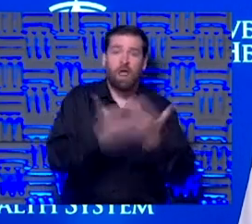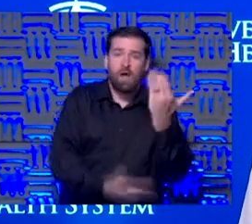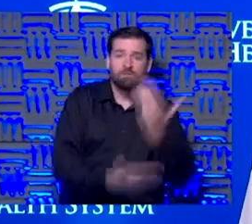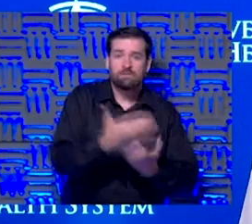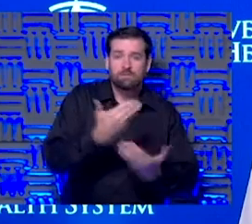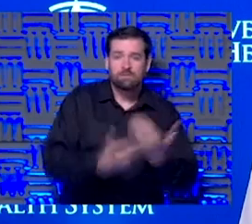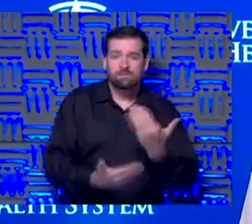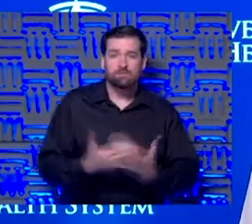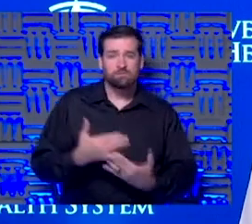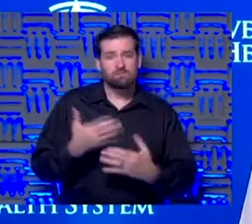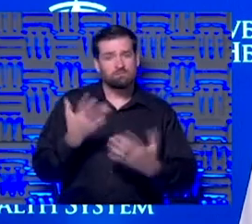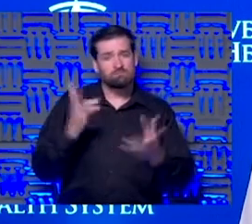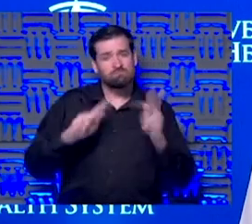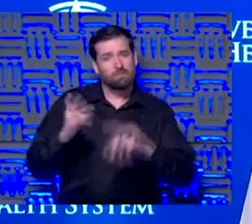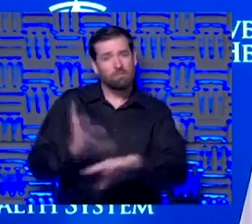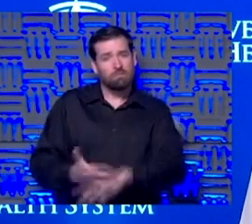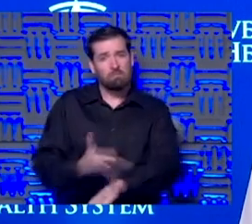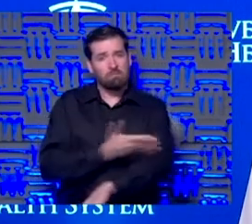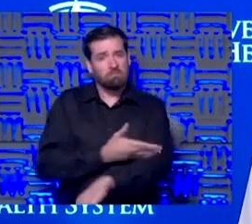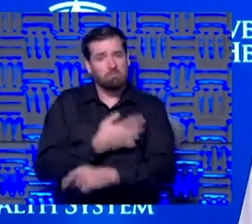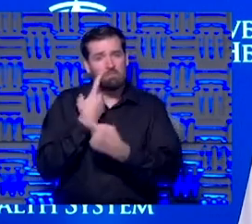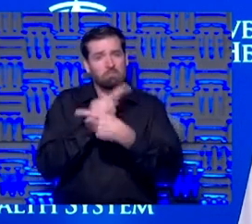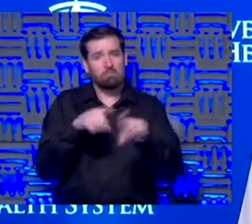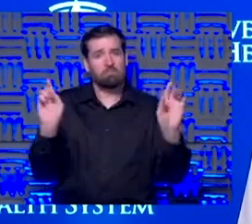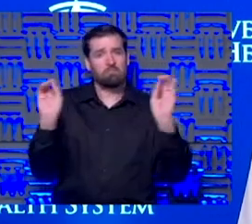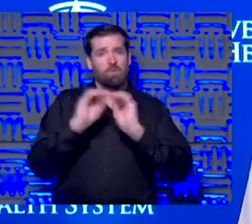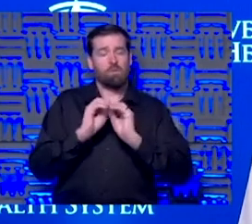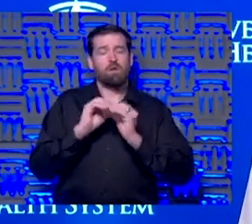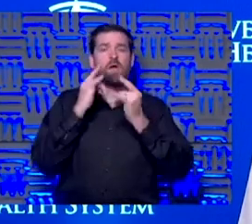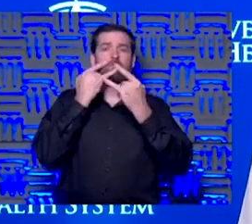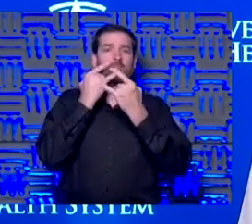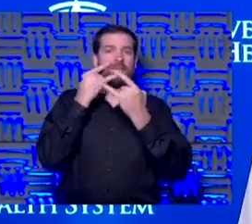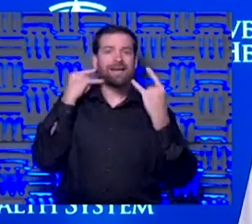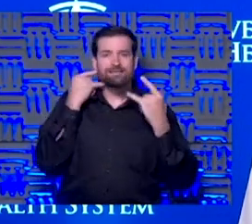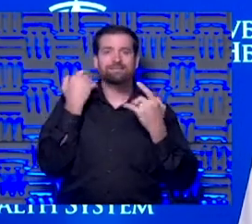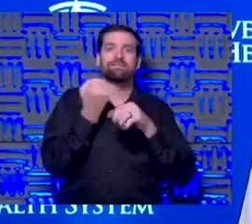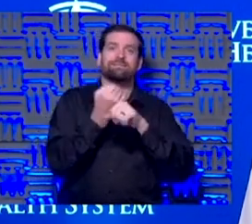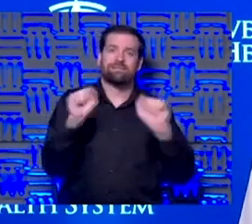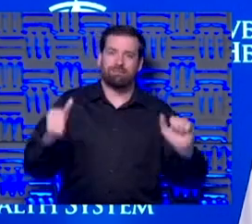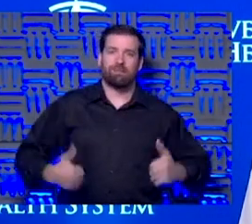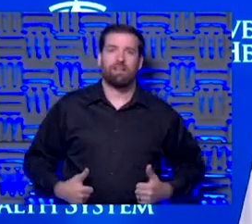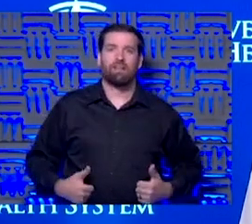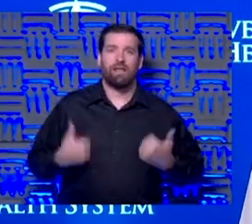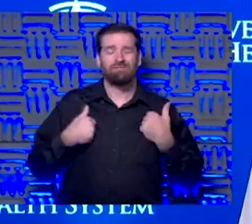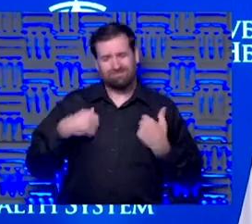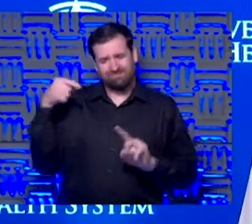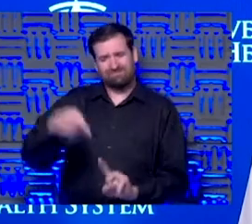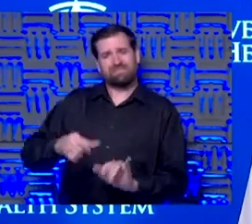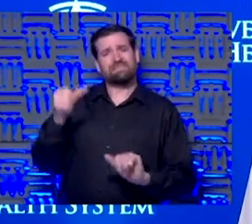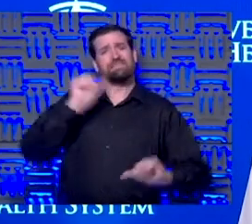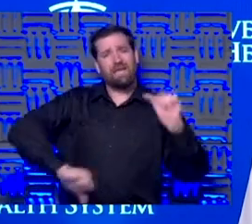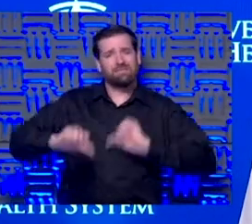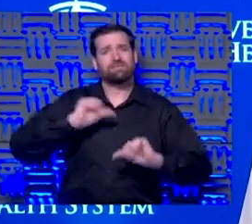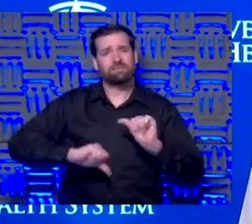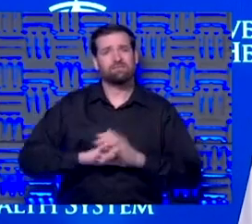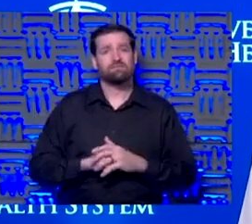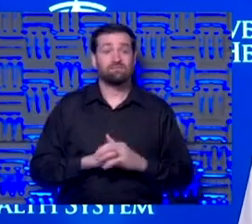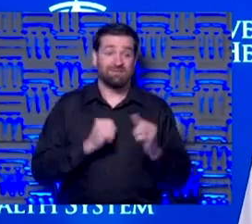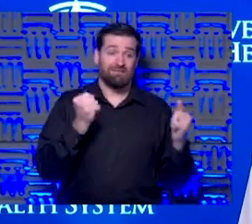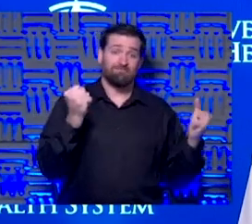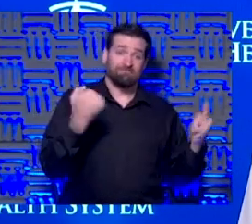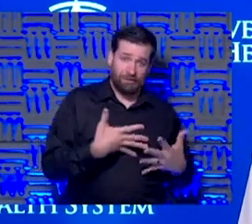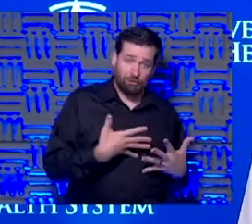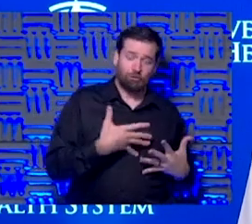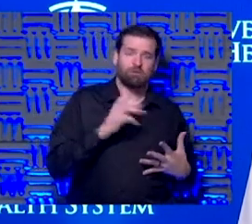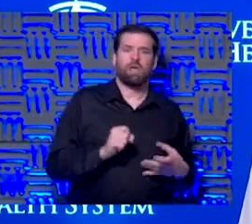what? People got better. They did better. Masks save lives. That's science. Fear can